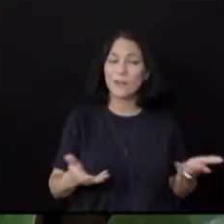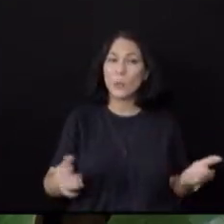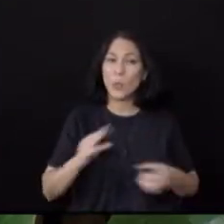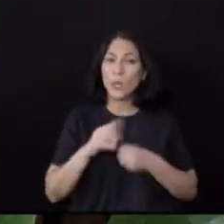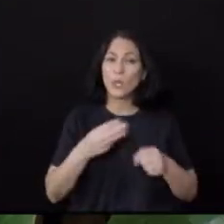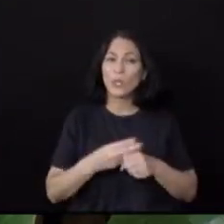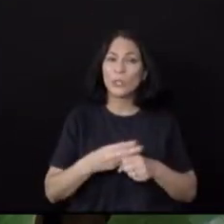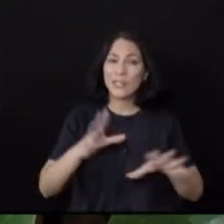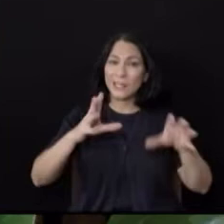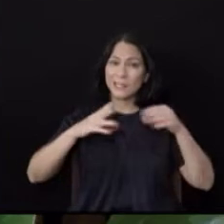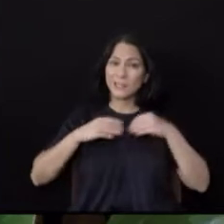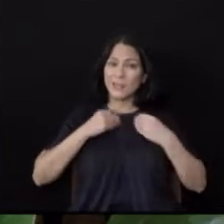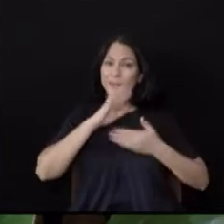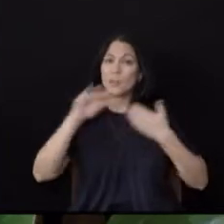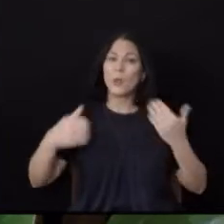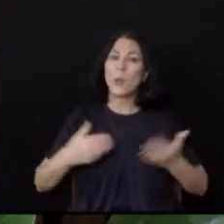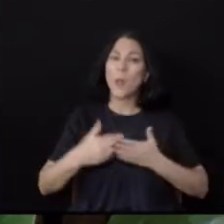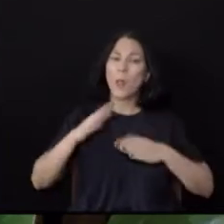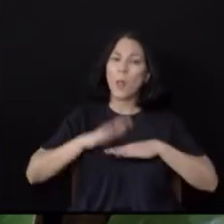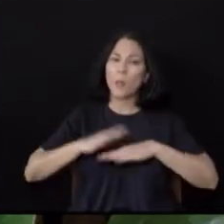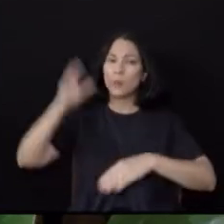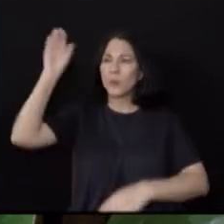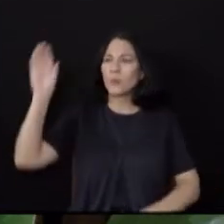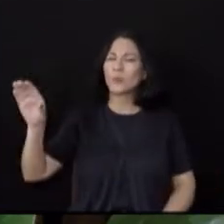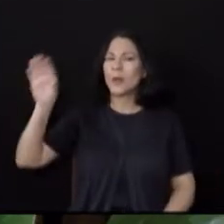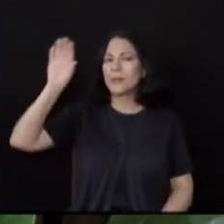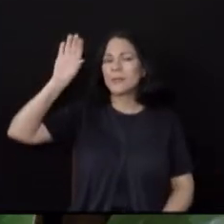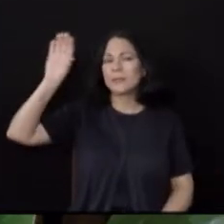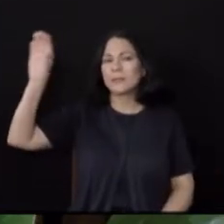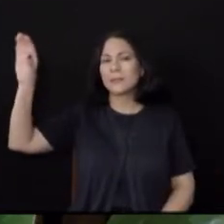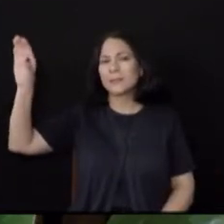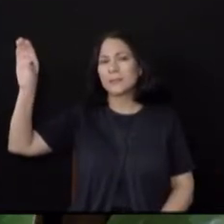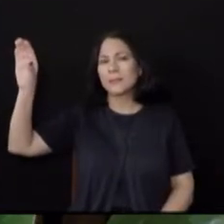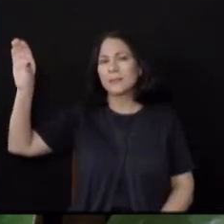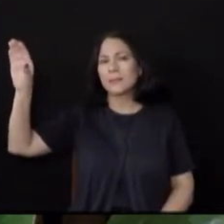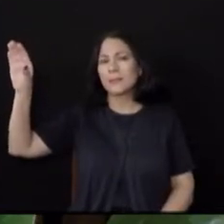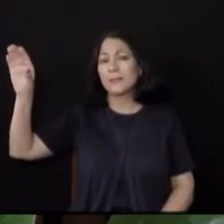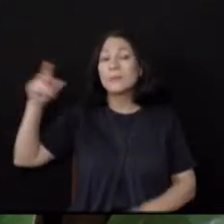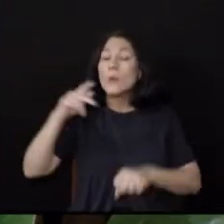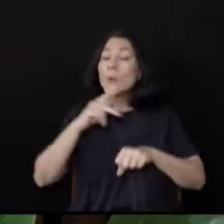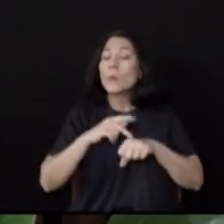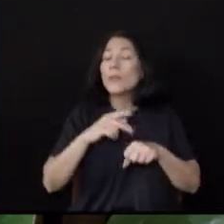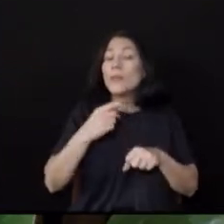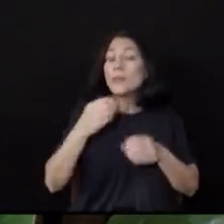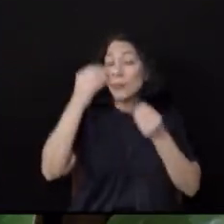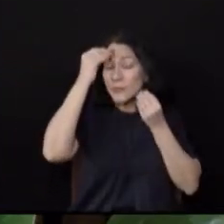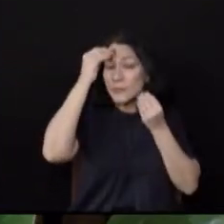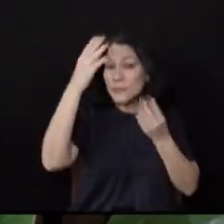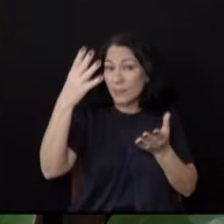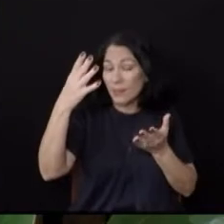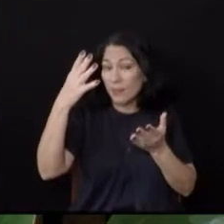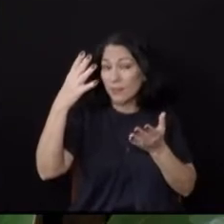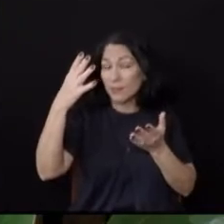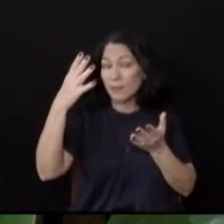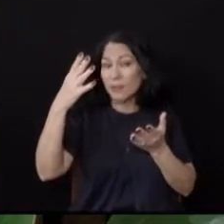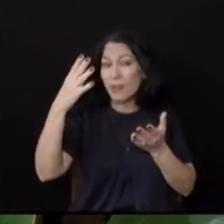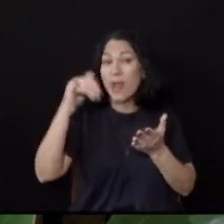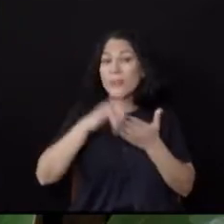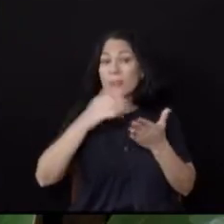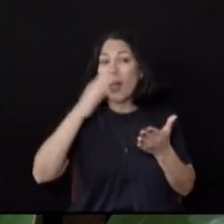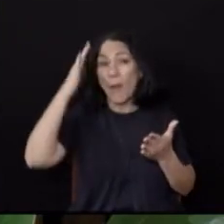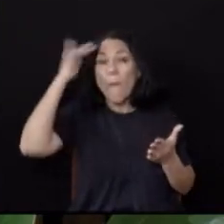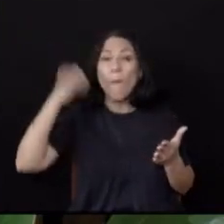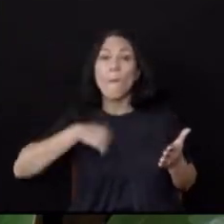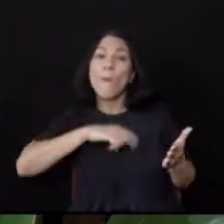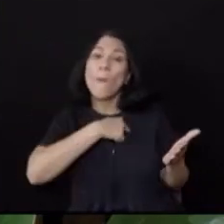and within himself upon the cross. And so what Peter is saying, my friends, is that that's why we then, as